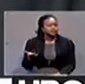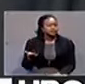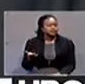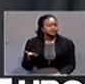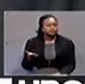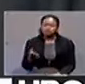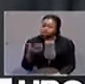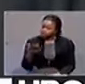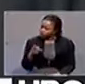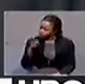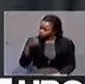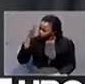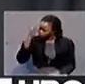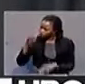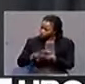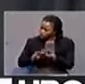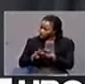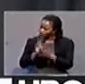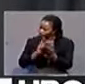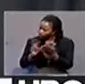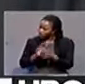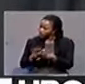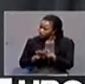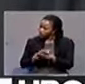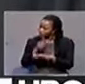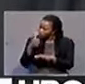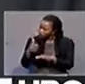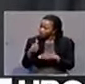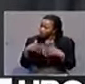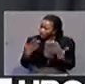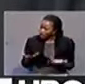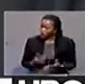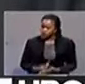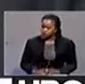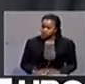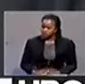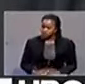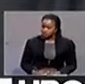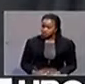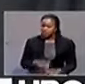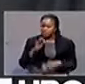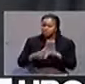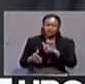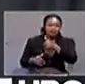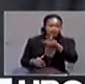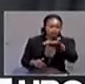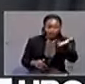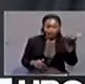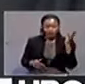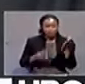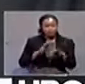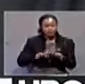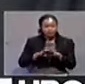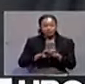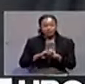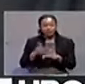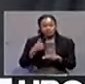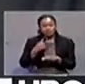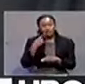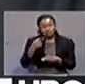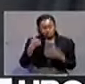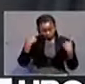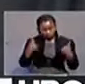how comes you know Uganda more than the original Ugandans here? I said, I'm one of